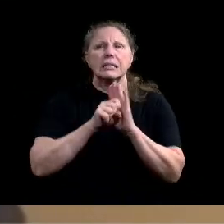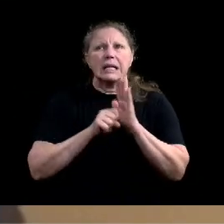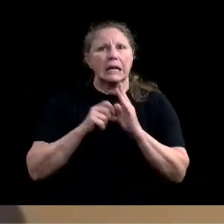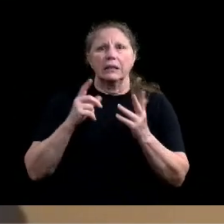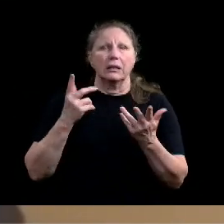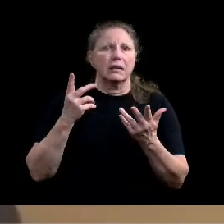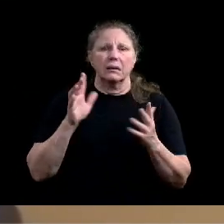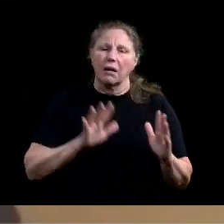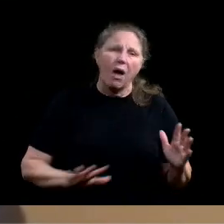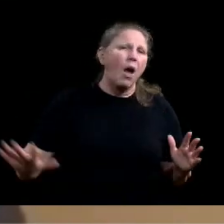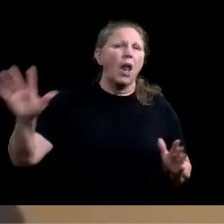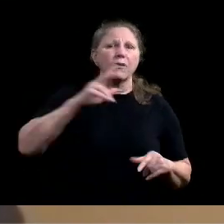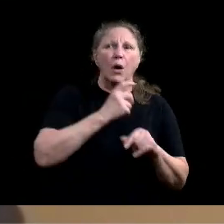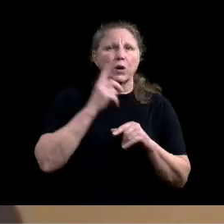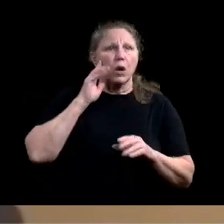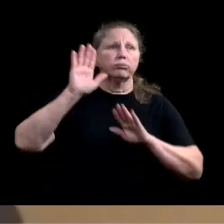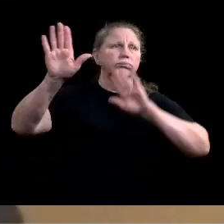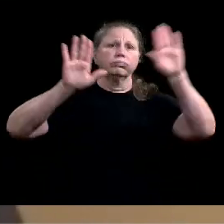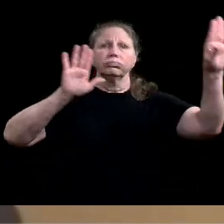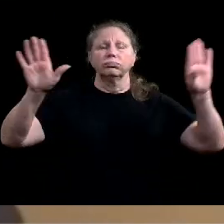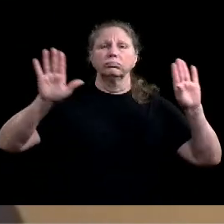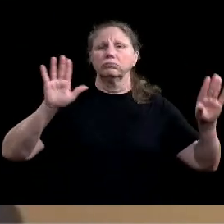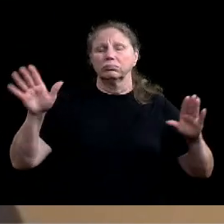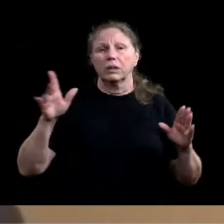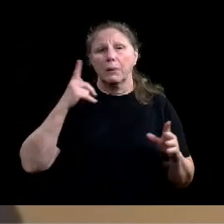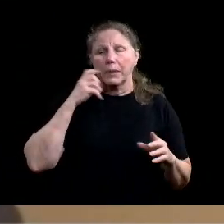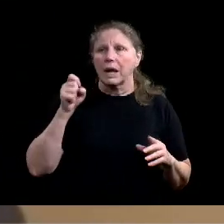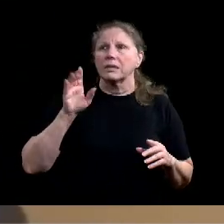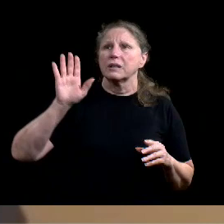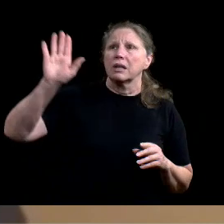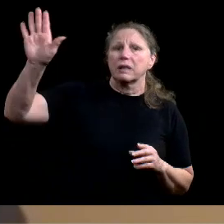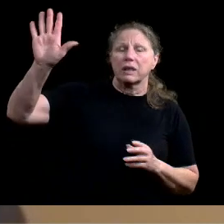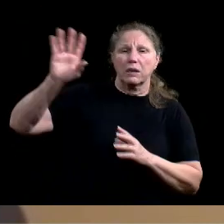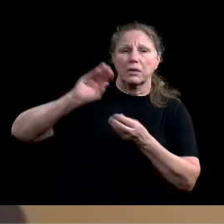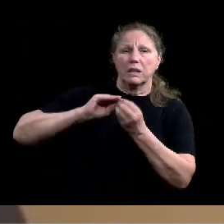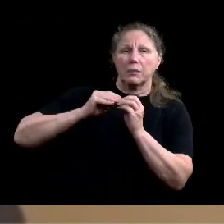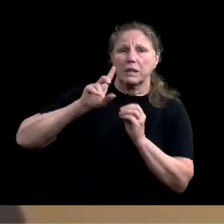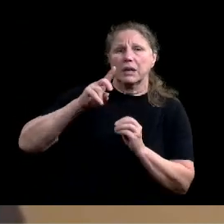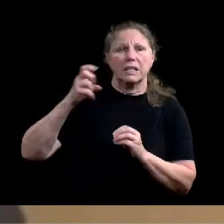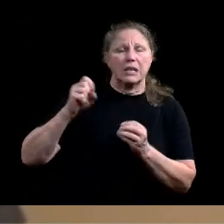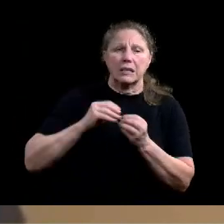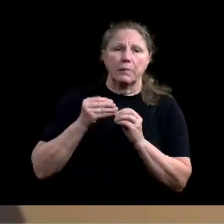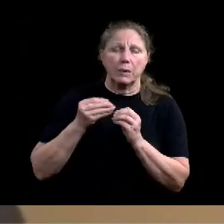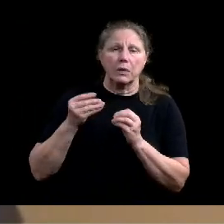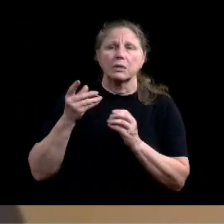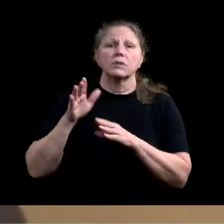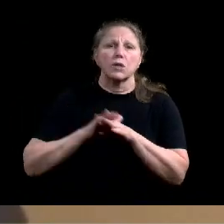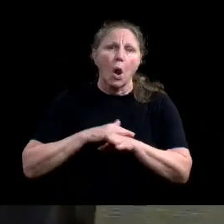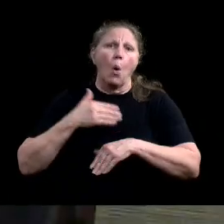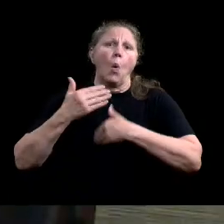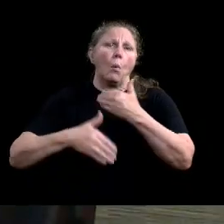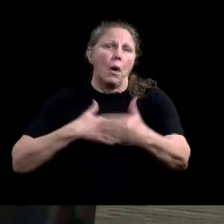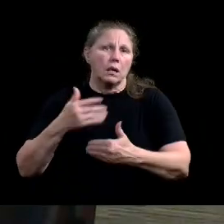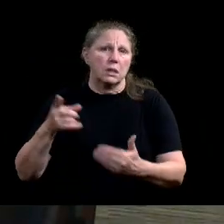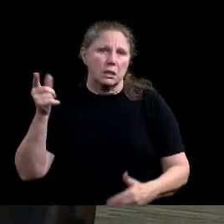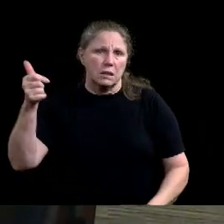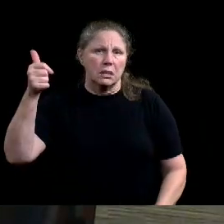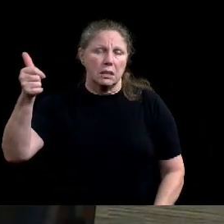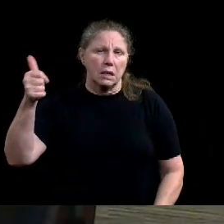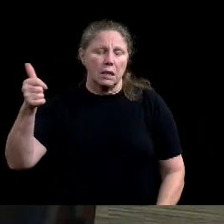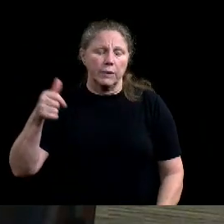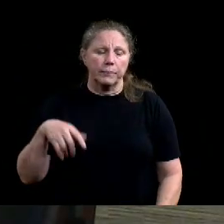because the DSHS process is so slow. I'll turn to Cole from KCEN.